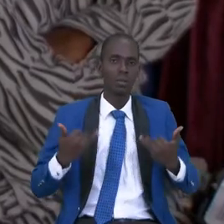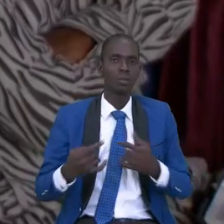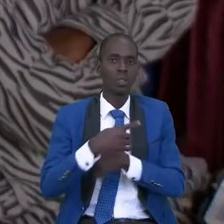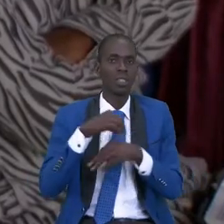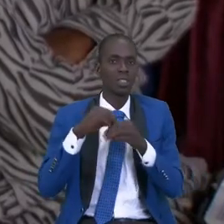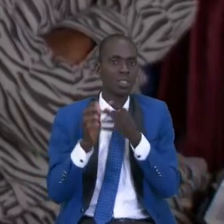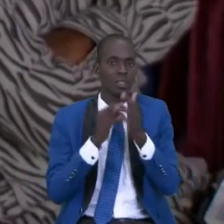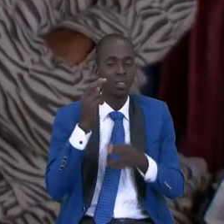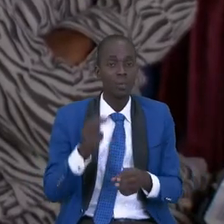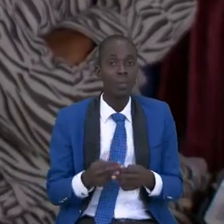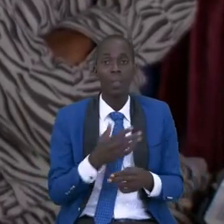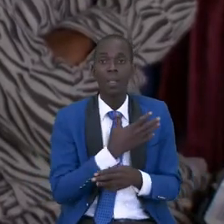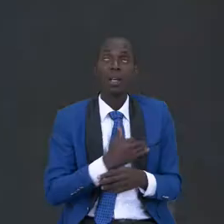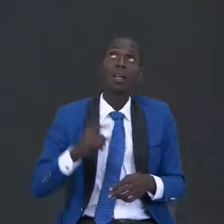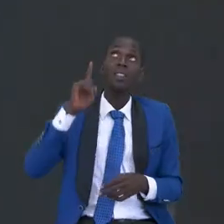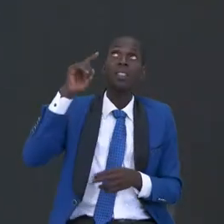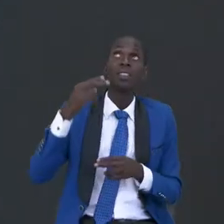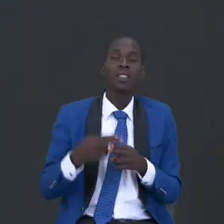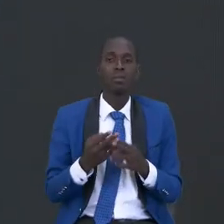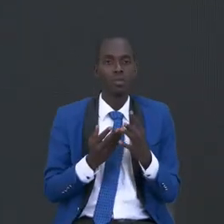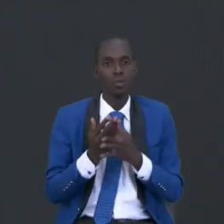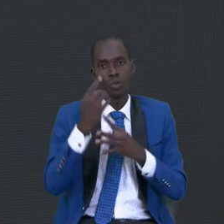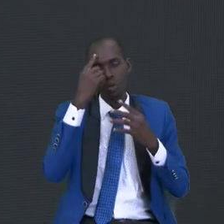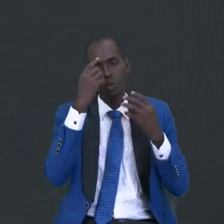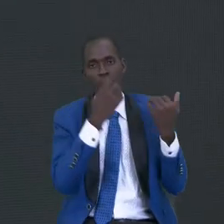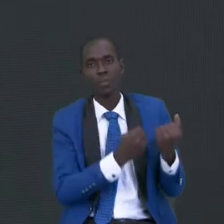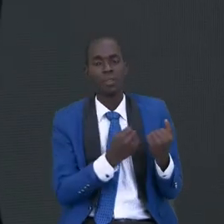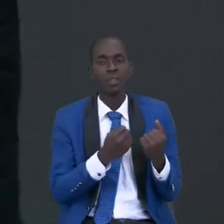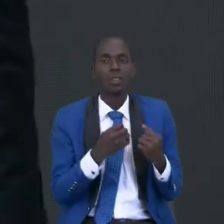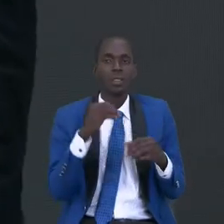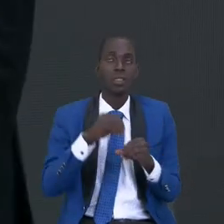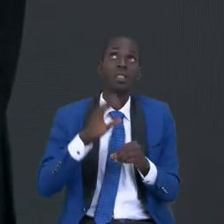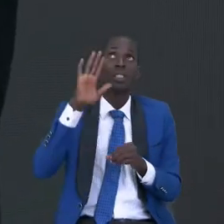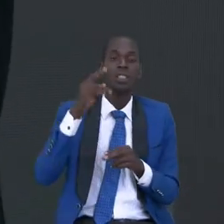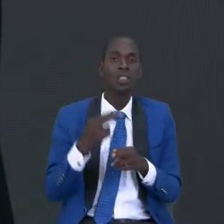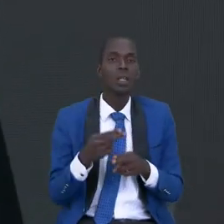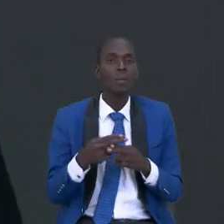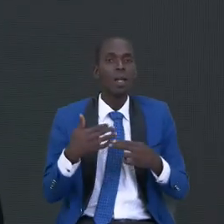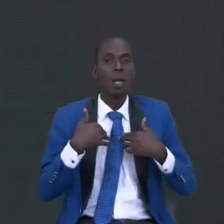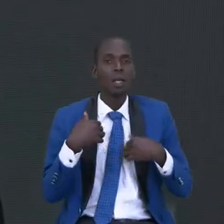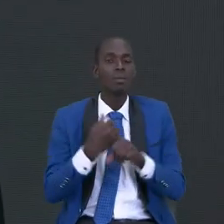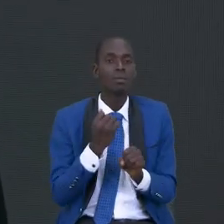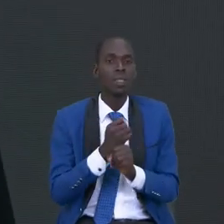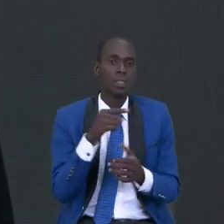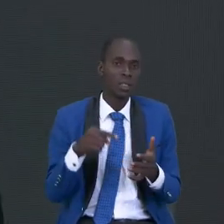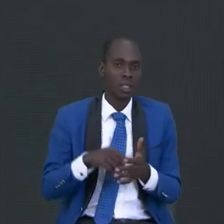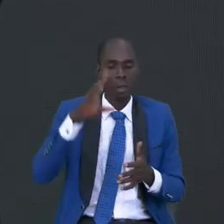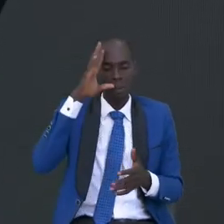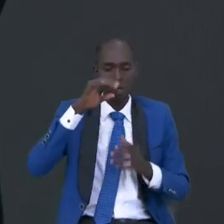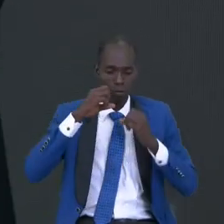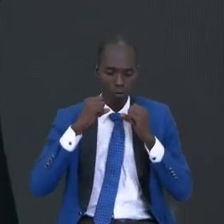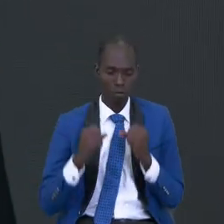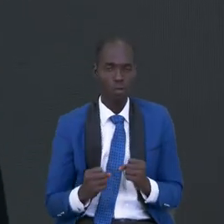And his name, through faith in his name, has made this man strong, whom